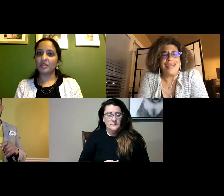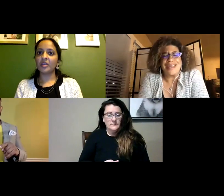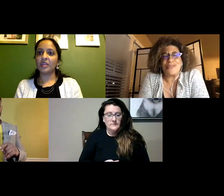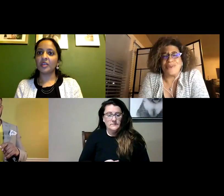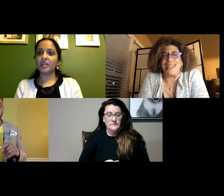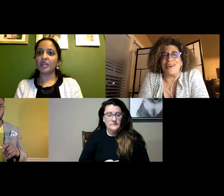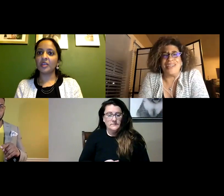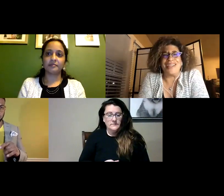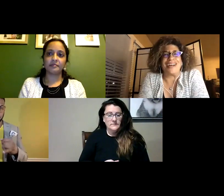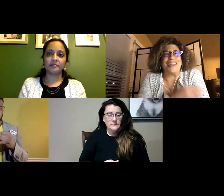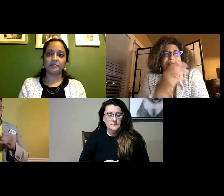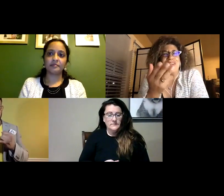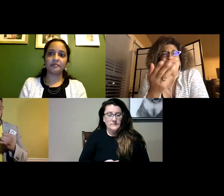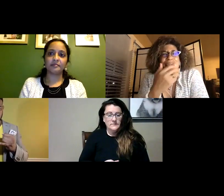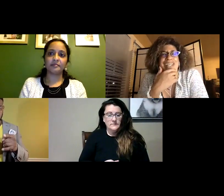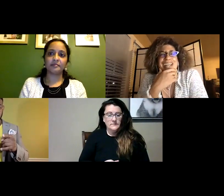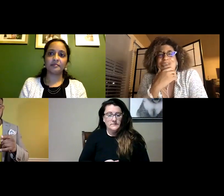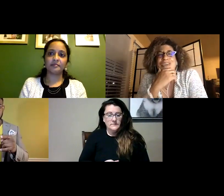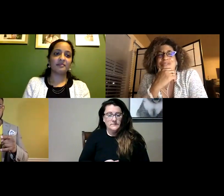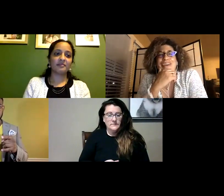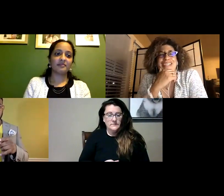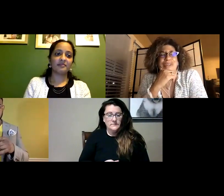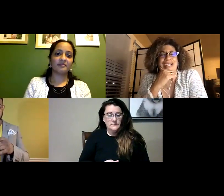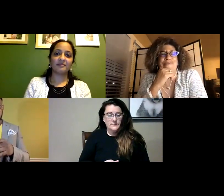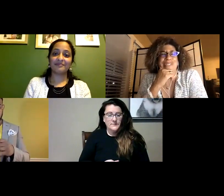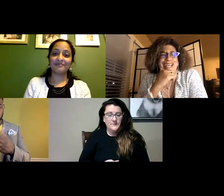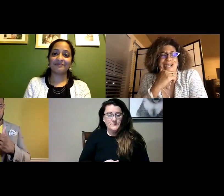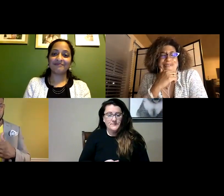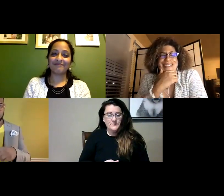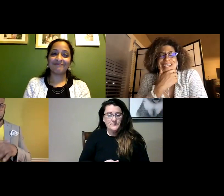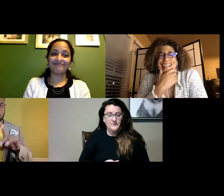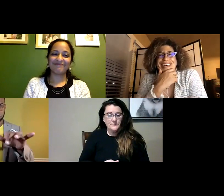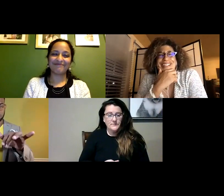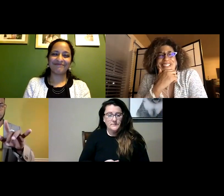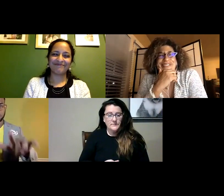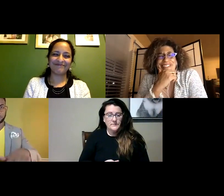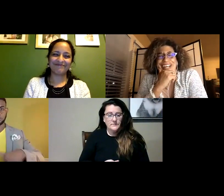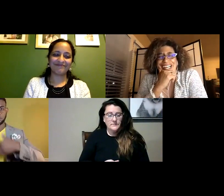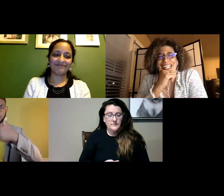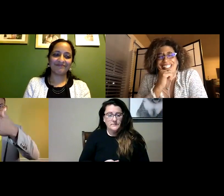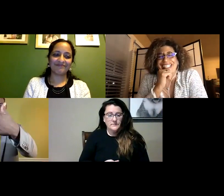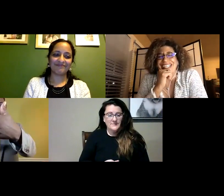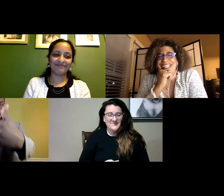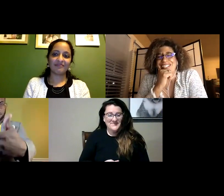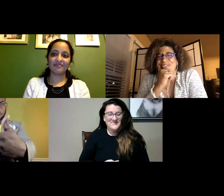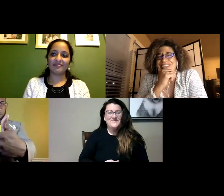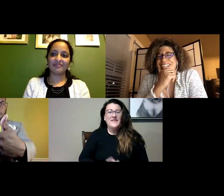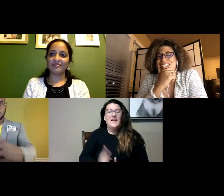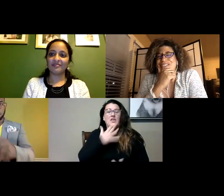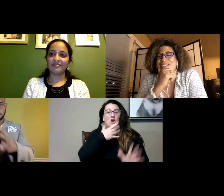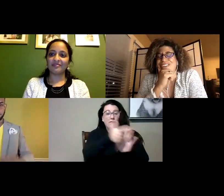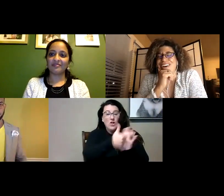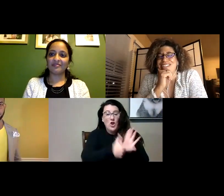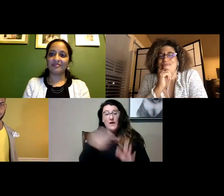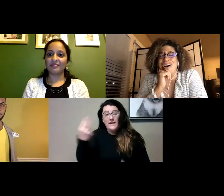The last one that we thought, and Preeti, I know you've read this one a couple of times, is The Color of Law, a